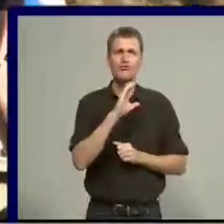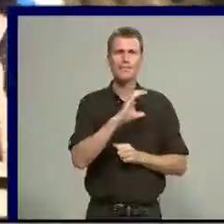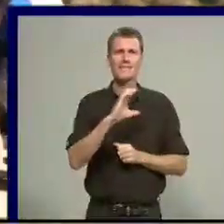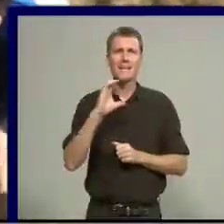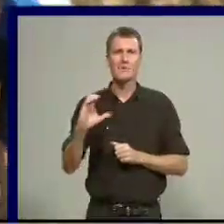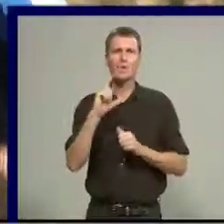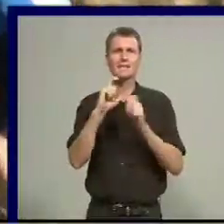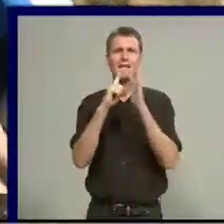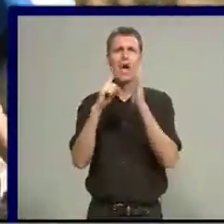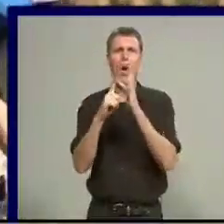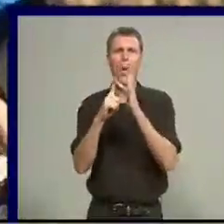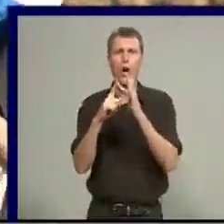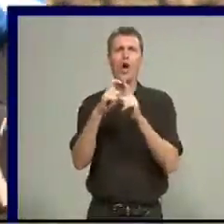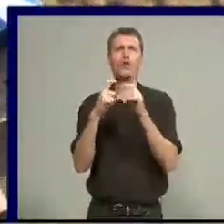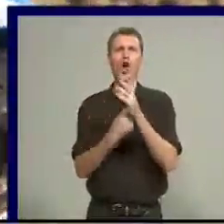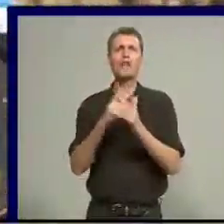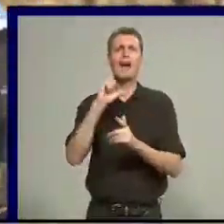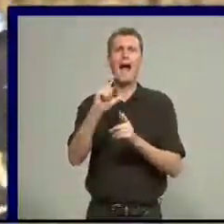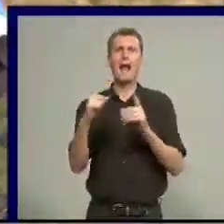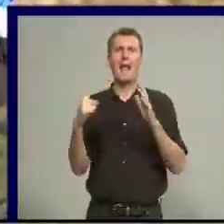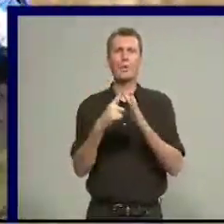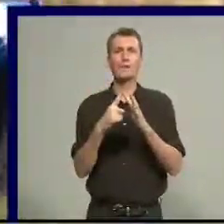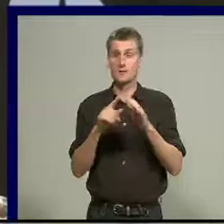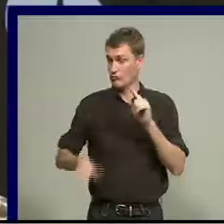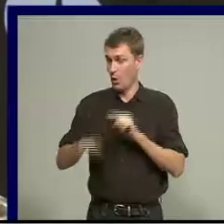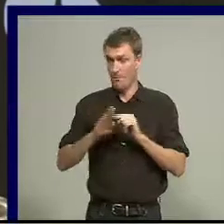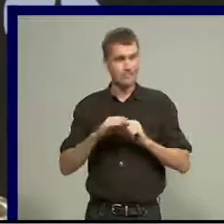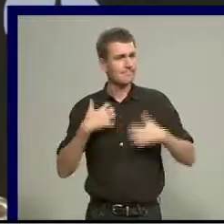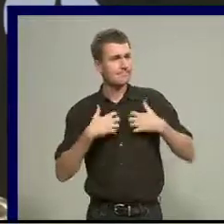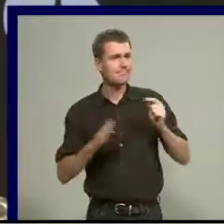Dr. Carleen Edwards, says she grew up exploring the hills